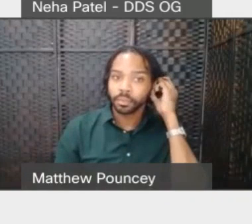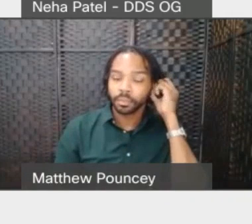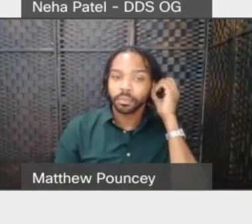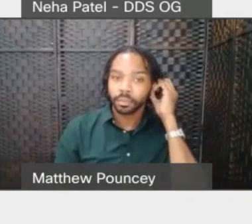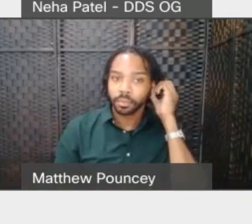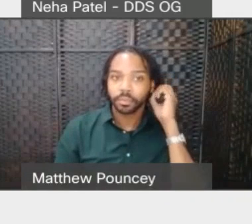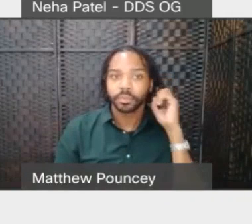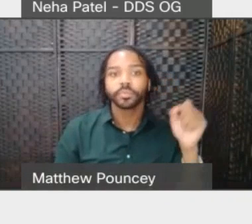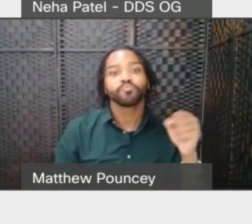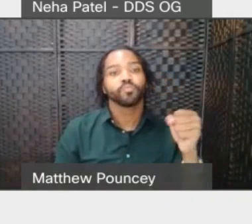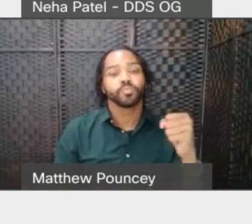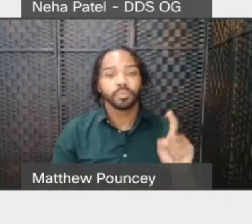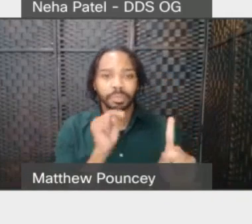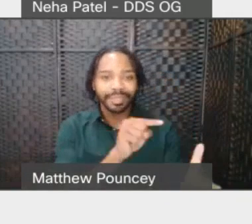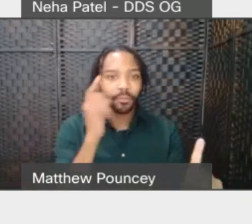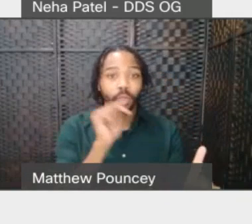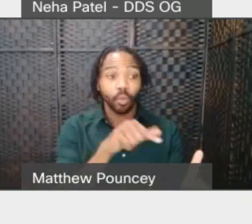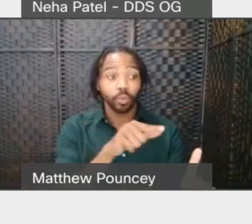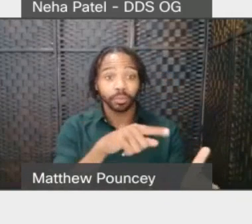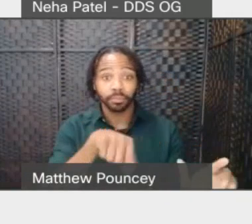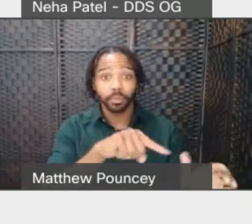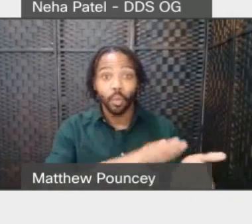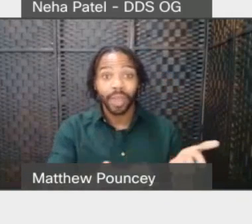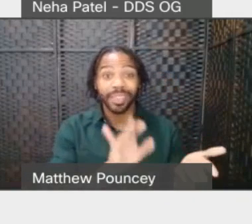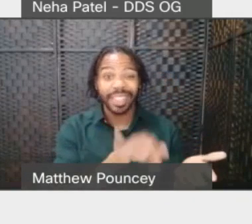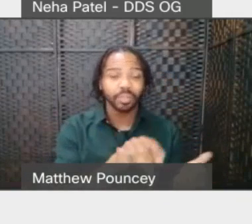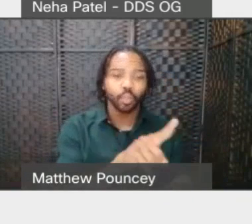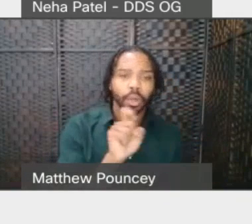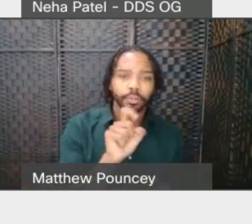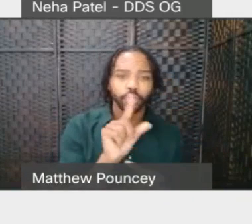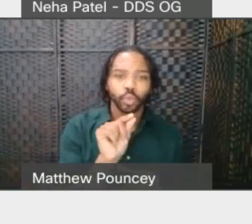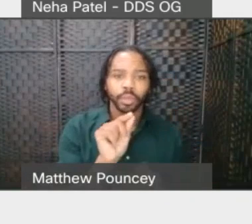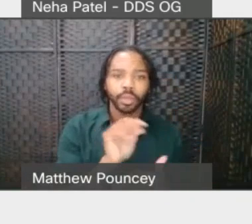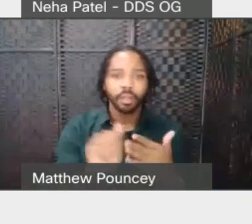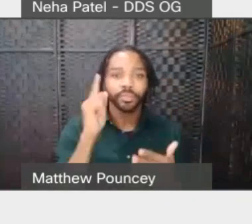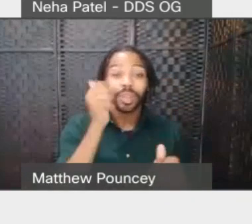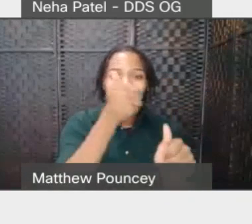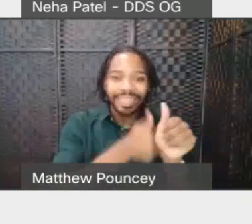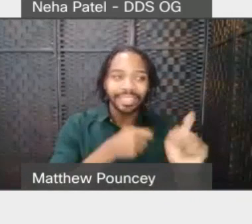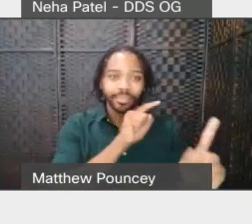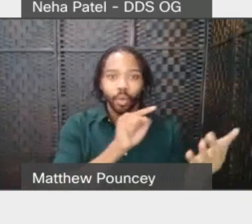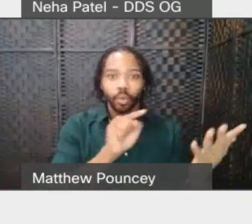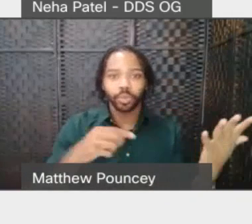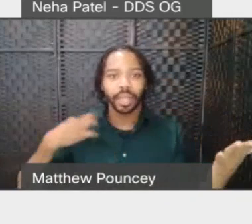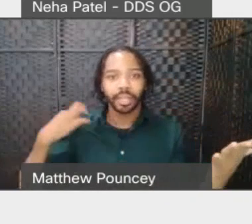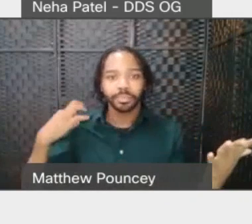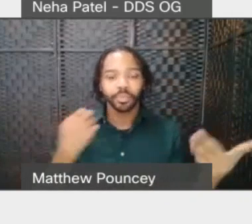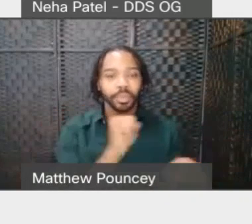waiver providers only, would be $120 per eligible employee.